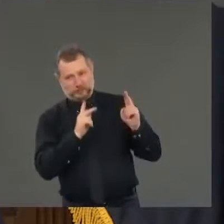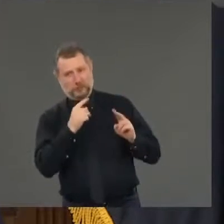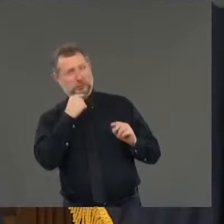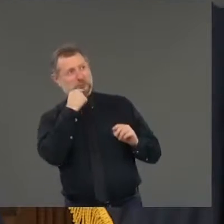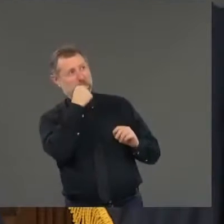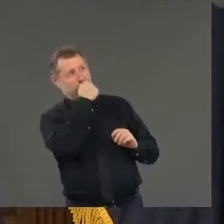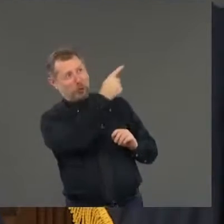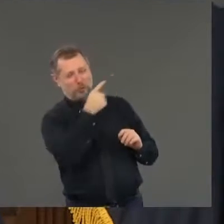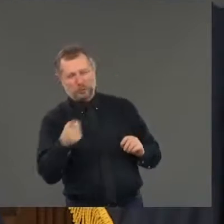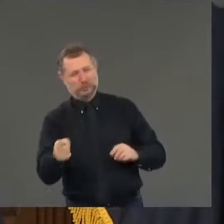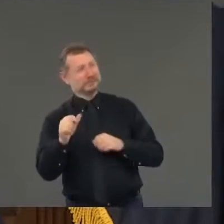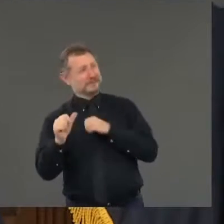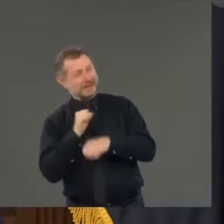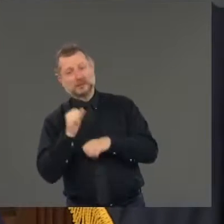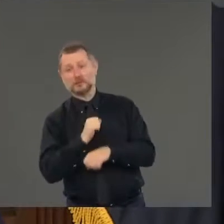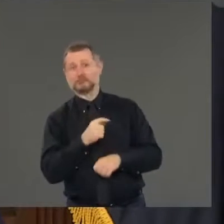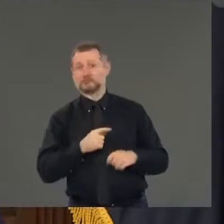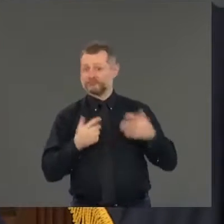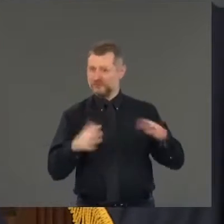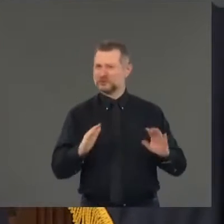you own,